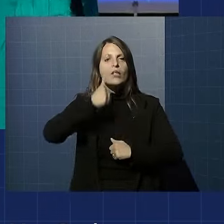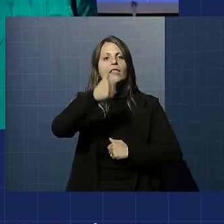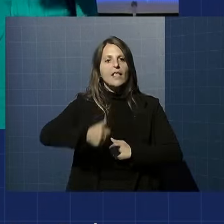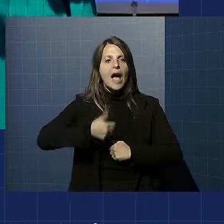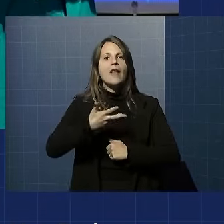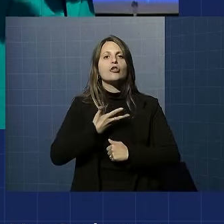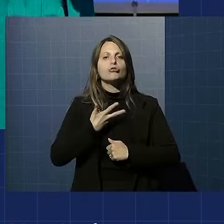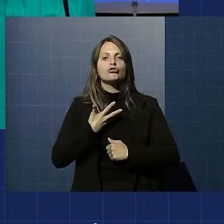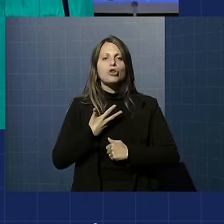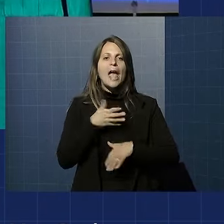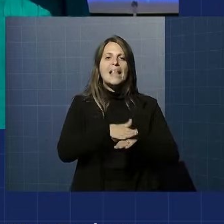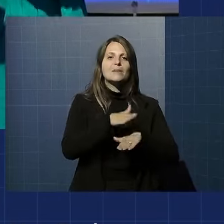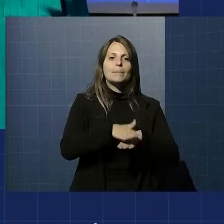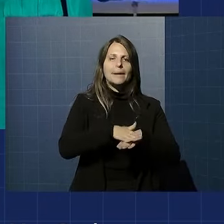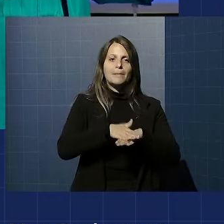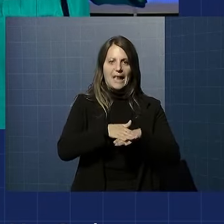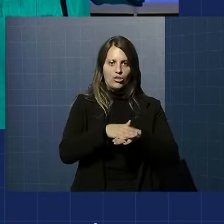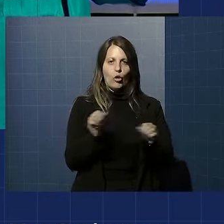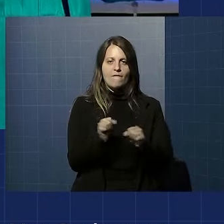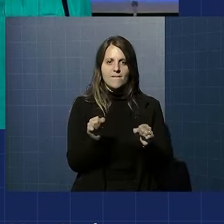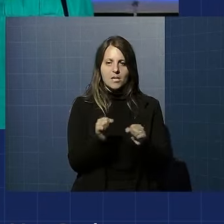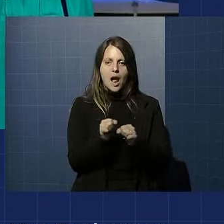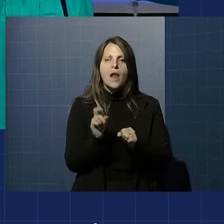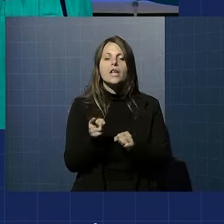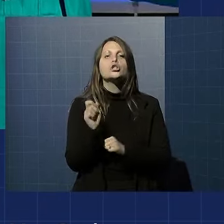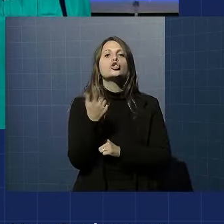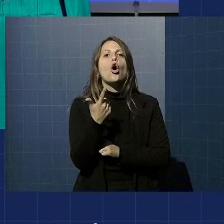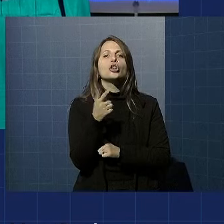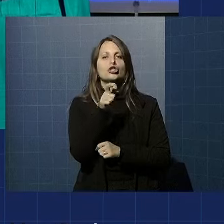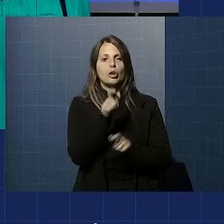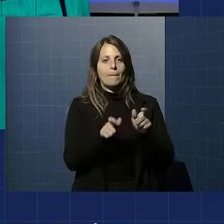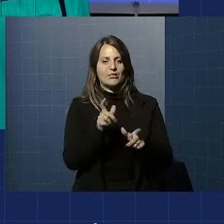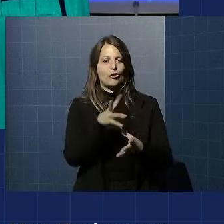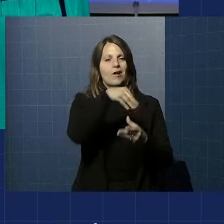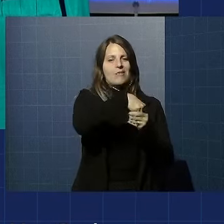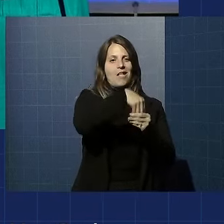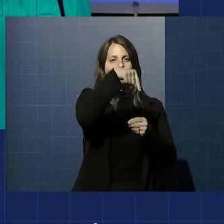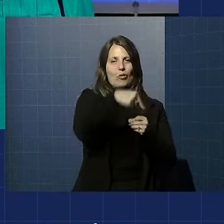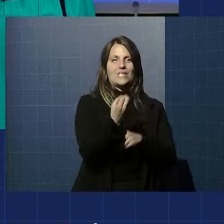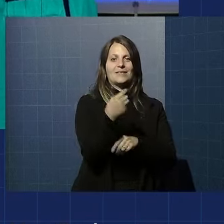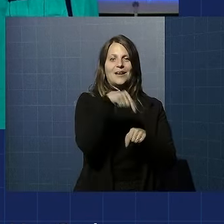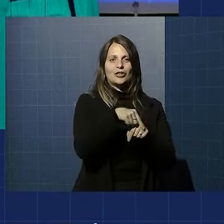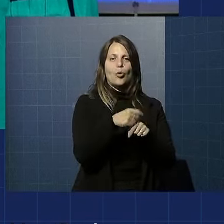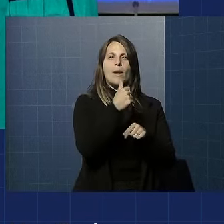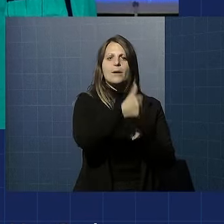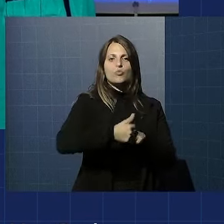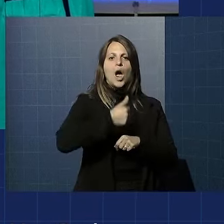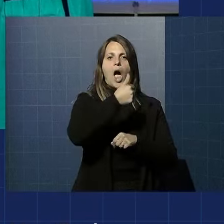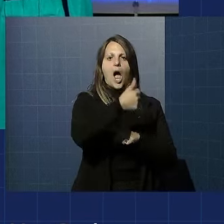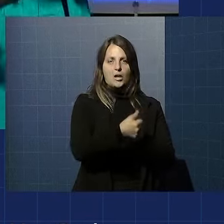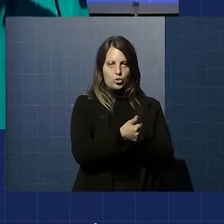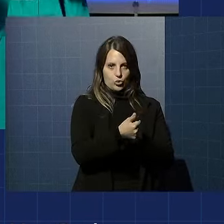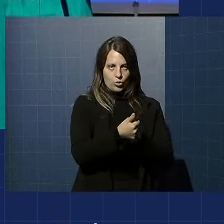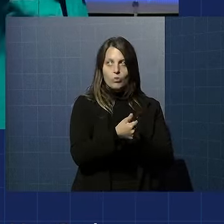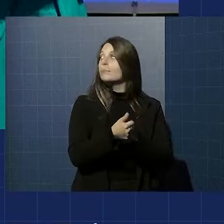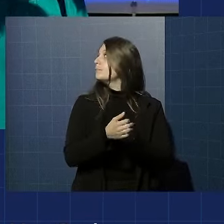the winter, the station is not accessible. It's actually more remote than the ISS. So if they have a medical emergency in the